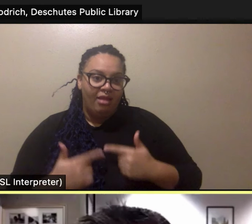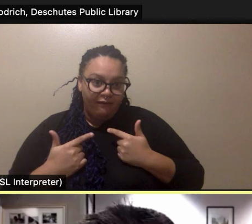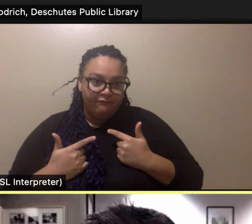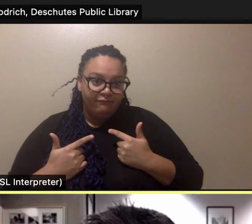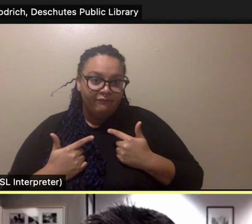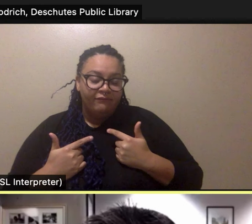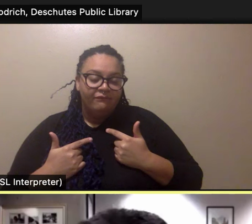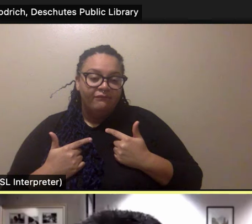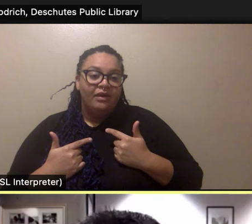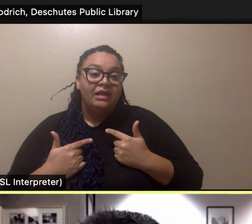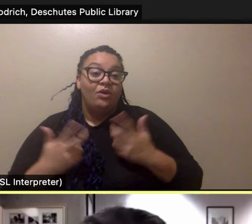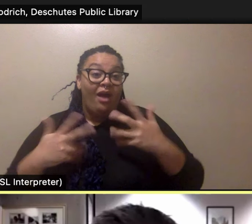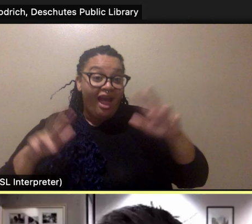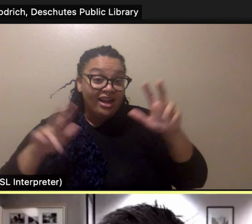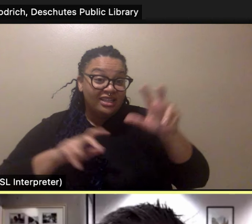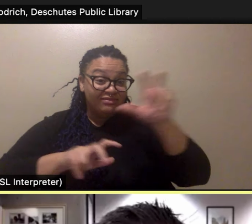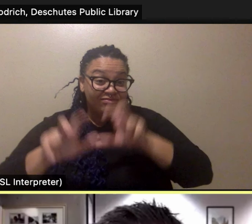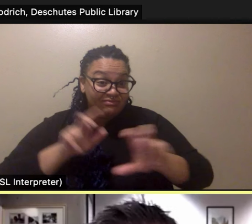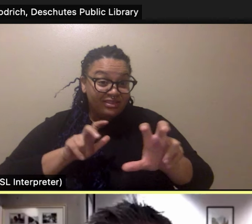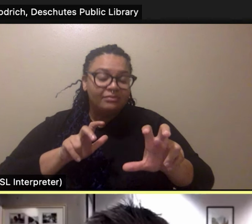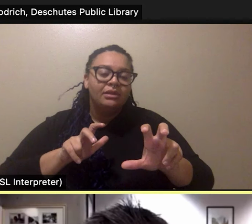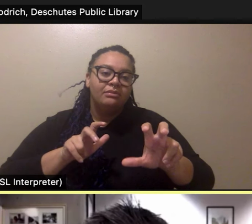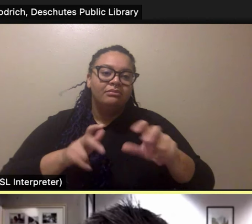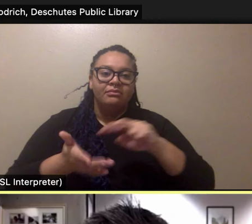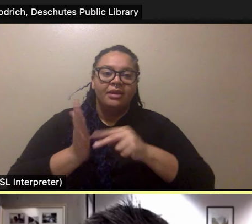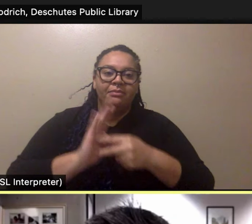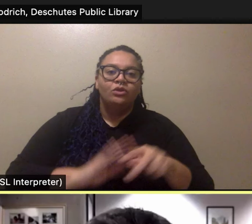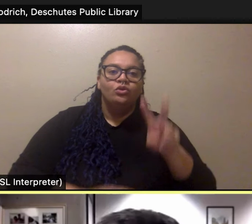the end of the investment, producing about $2.5